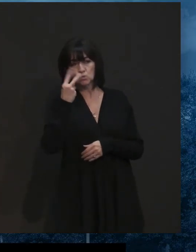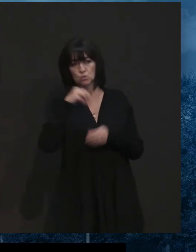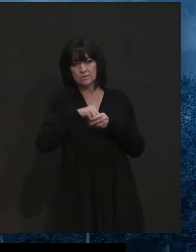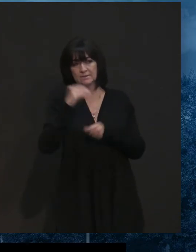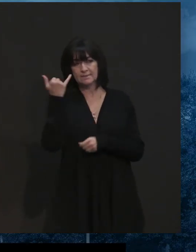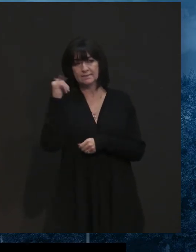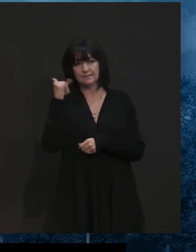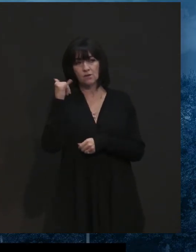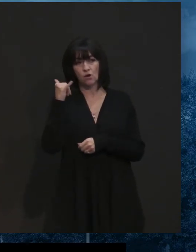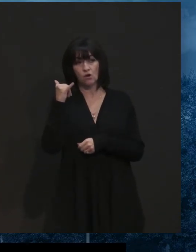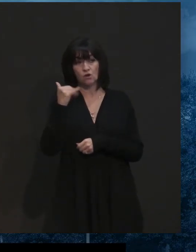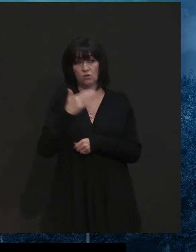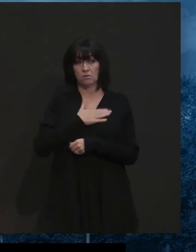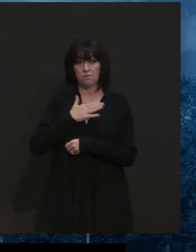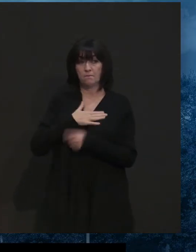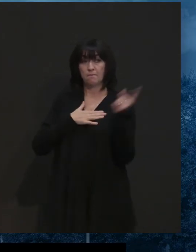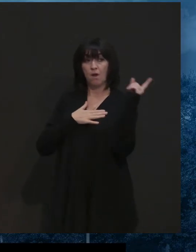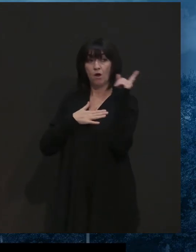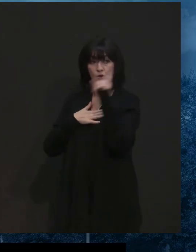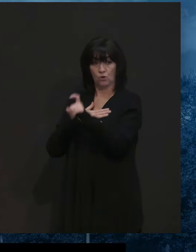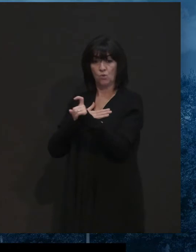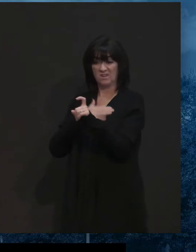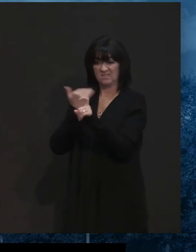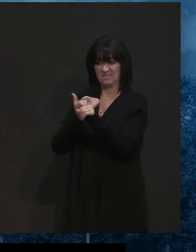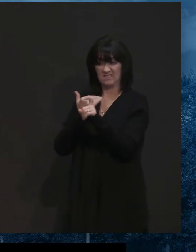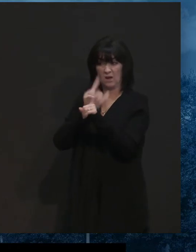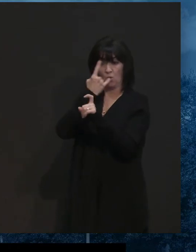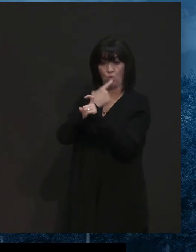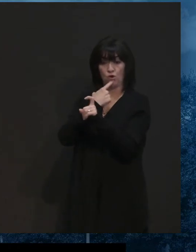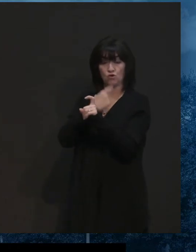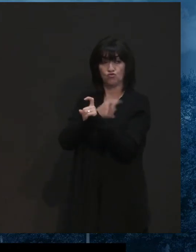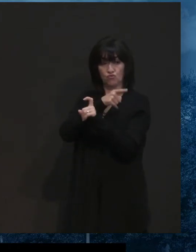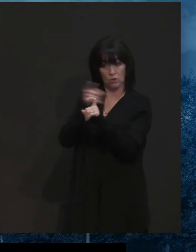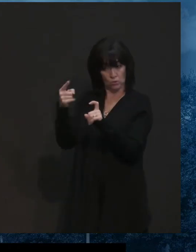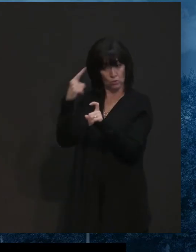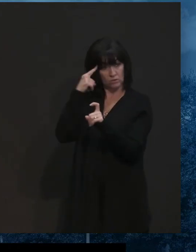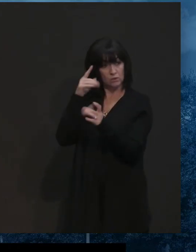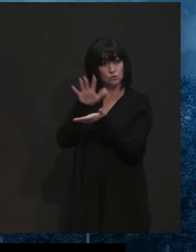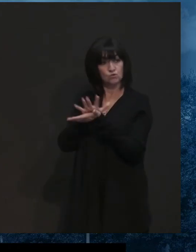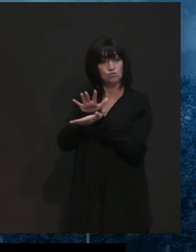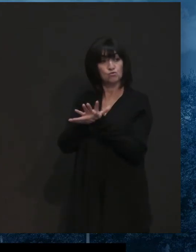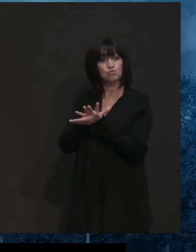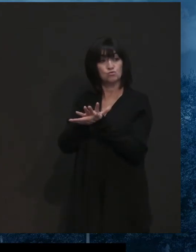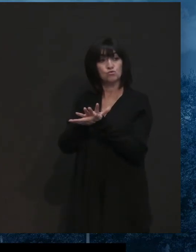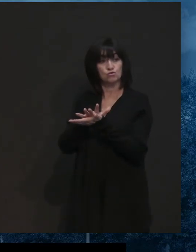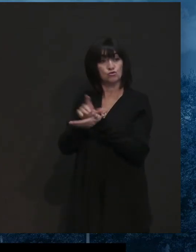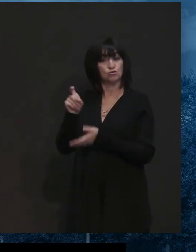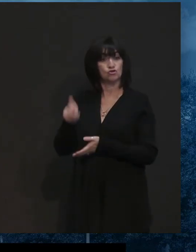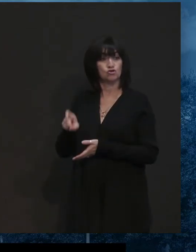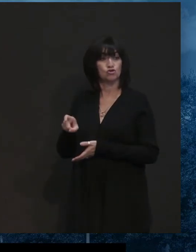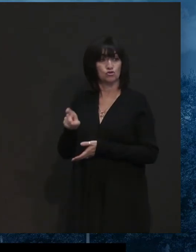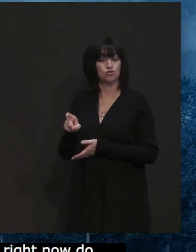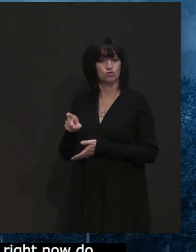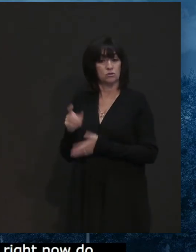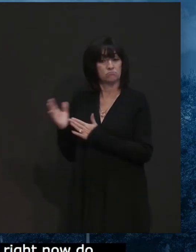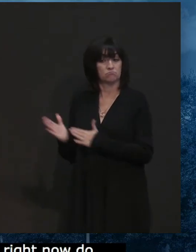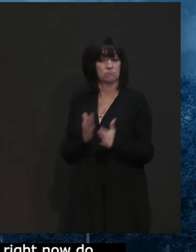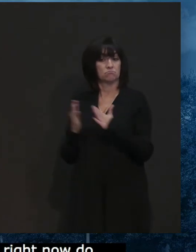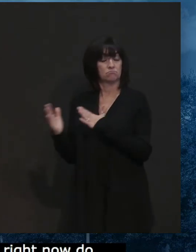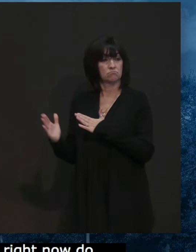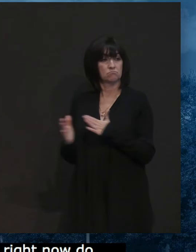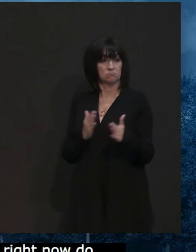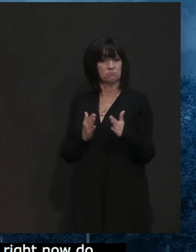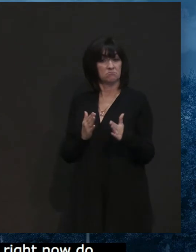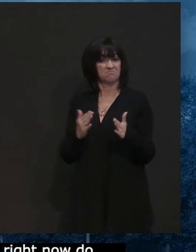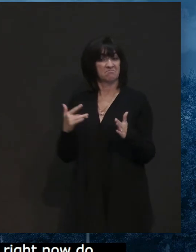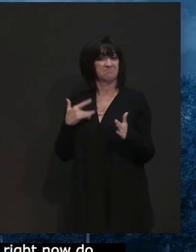my question is, with where we're at with red right now, do you think schools need to anticipate, based on the trend that we're seeing, that they